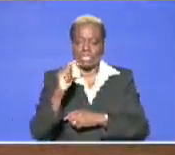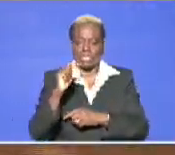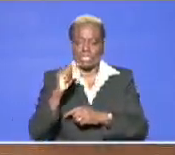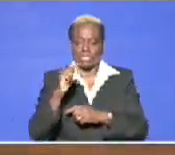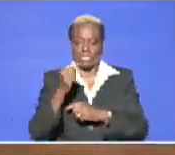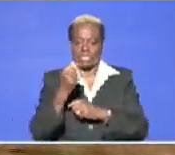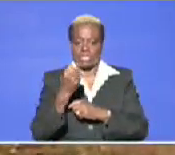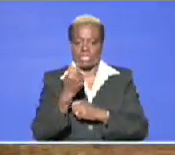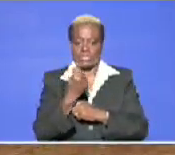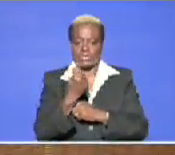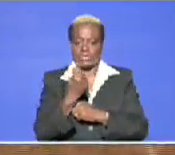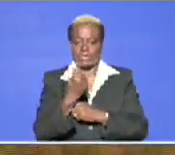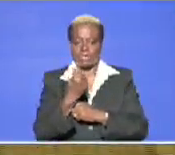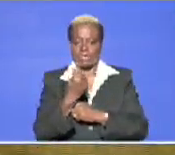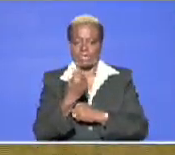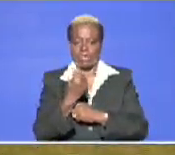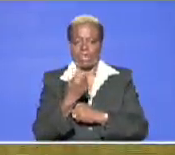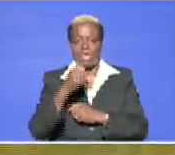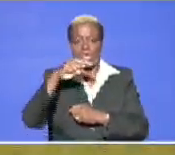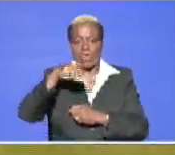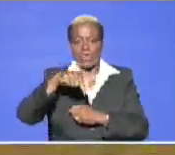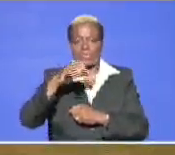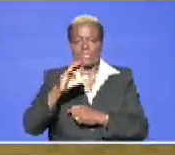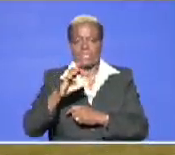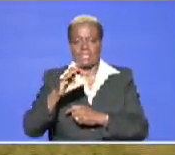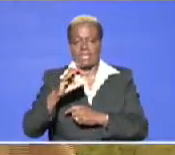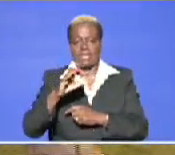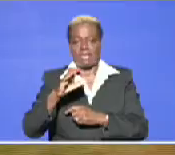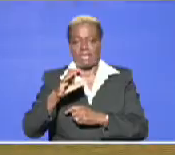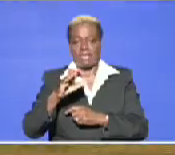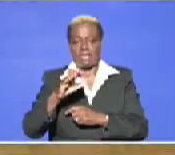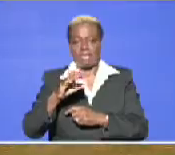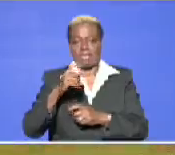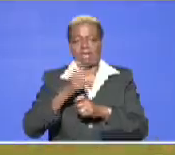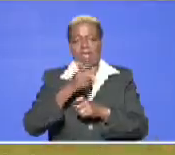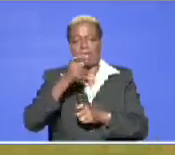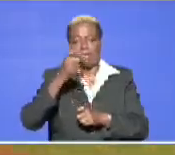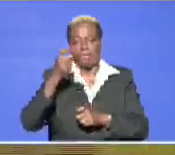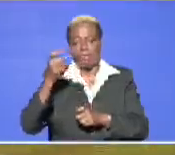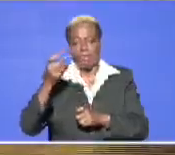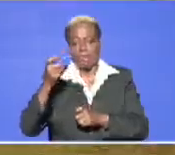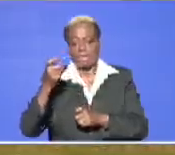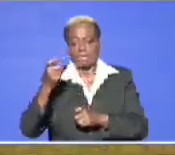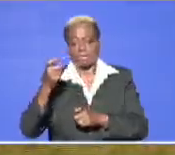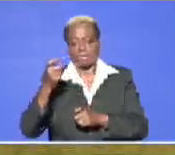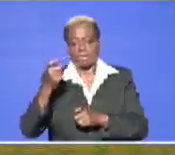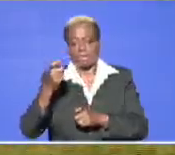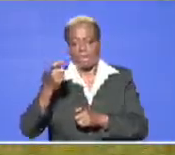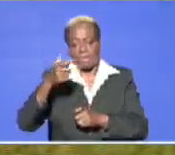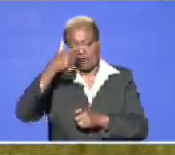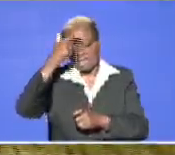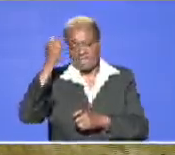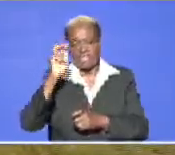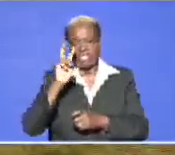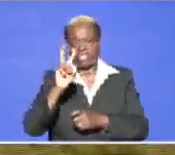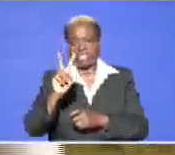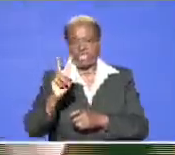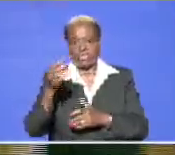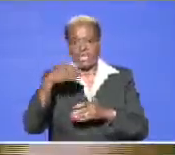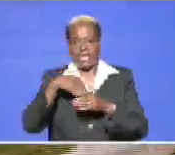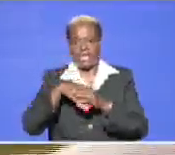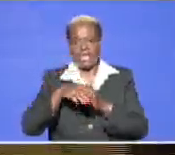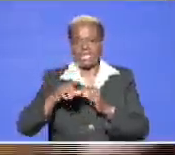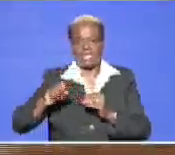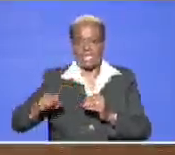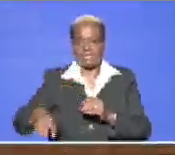a bases-clearing triple that would cause the QC fans to storm the field prematurely, not realizing that there were 2 innings left to play. Now, by the